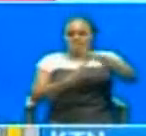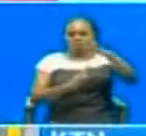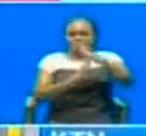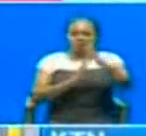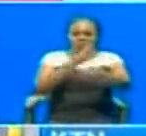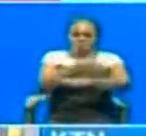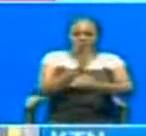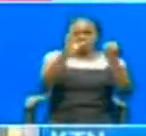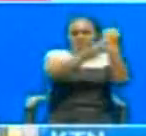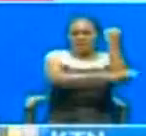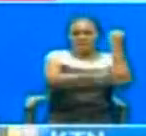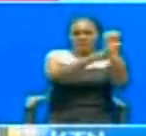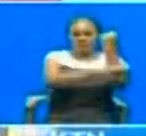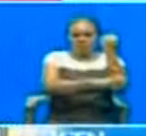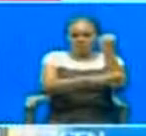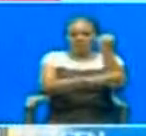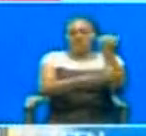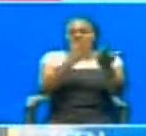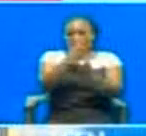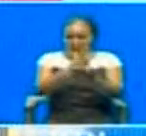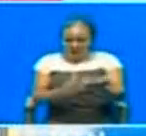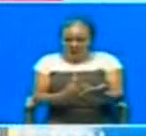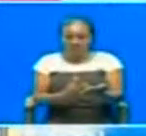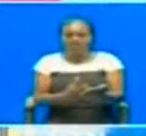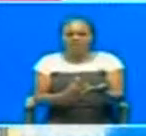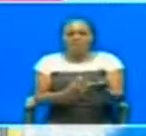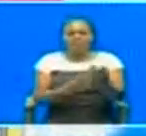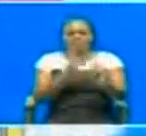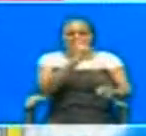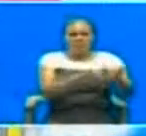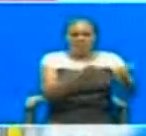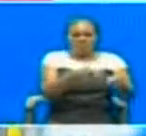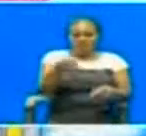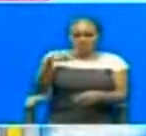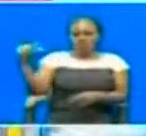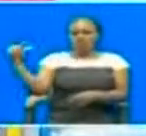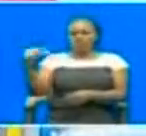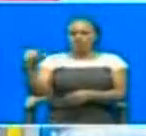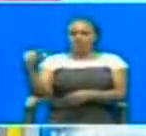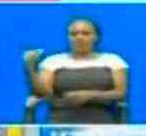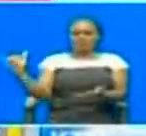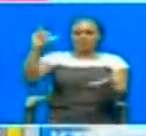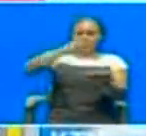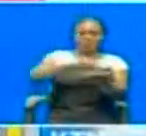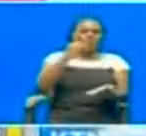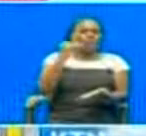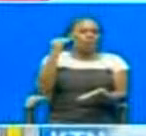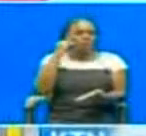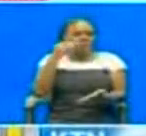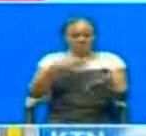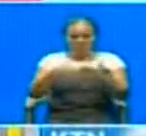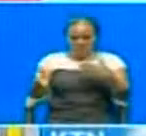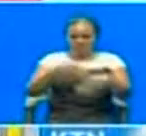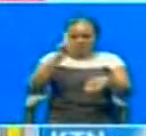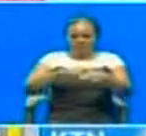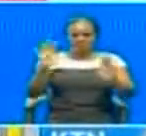Country Championships title, and a World Half Marathon title under his name, Geoffrey Kamorol's arrival home does not signal a time